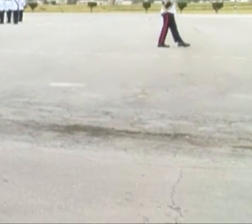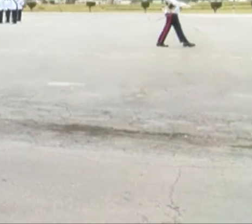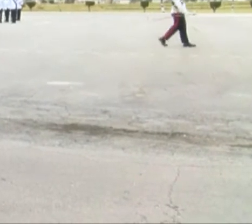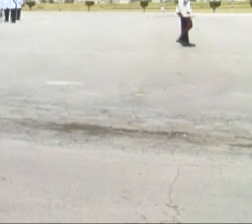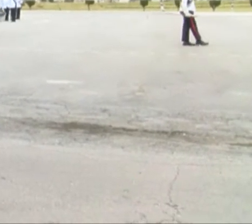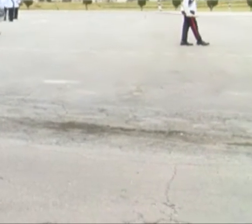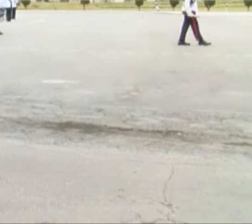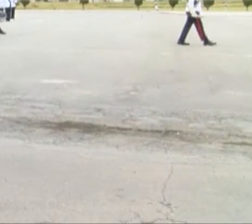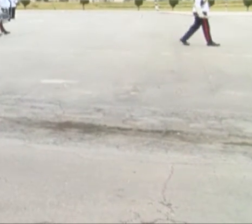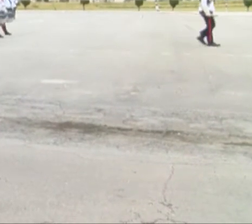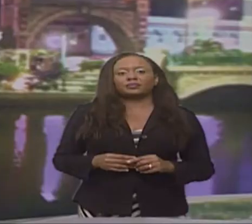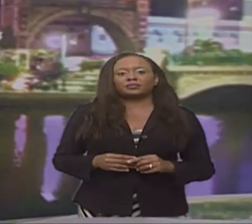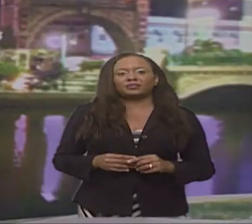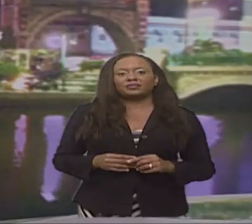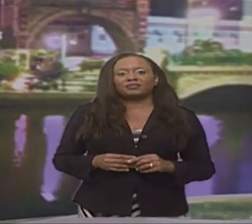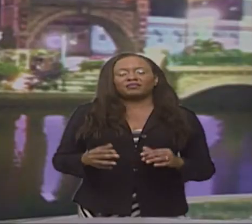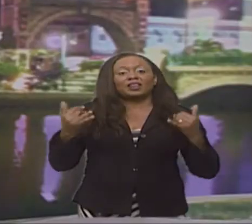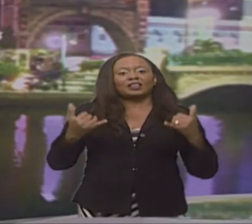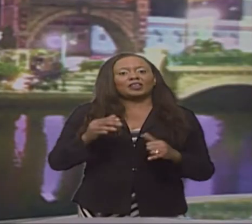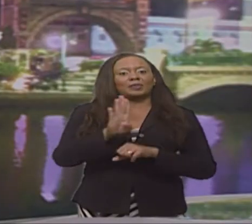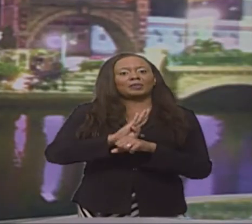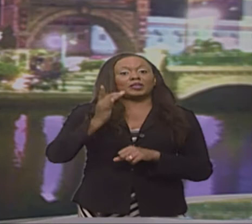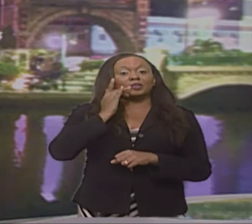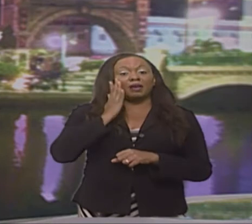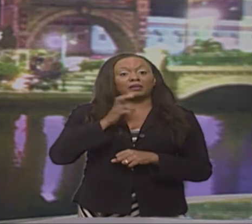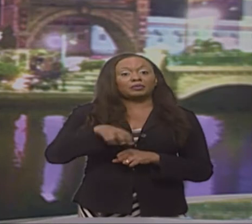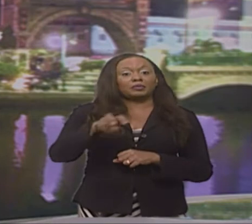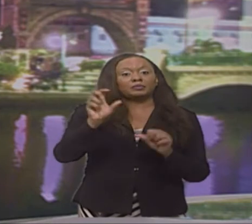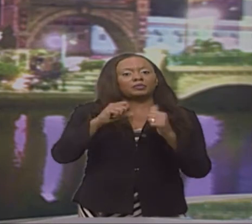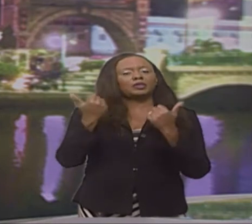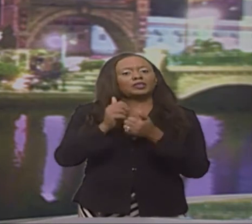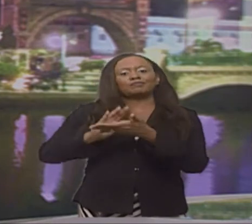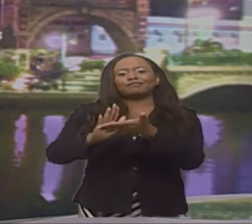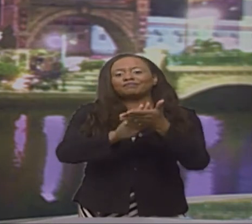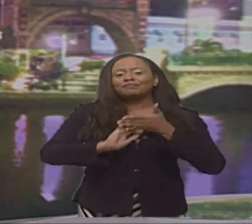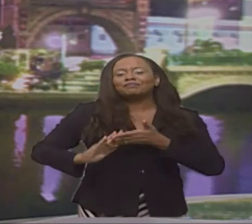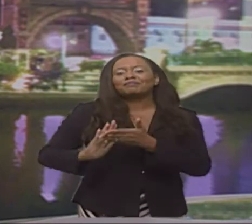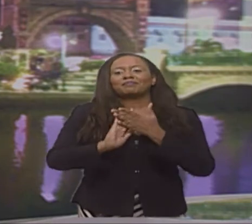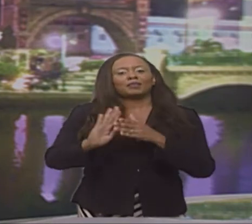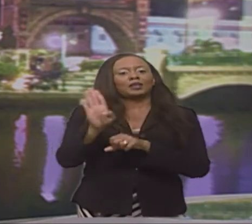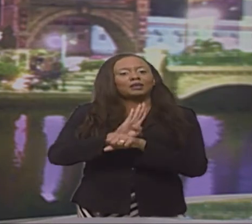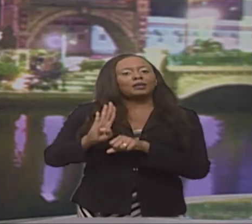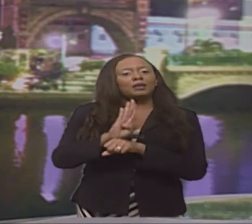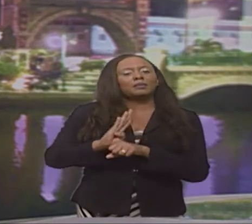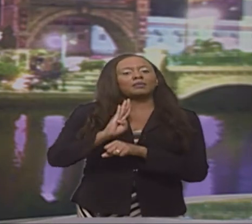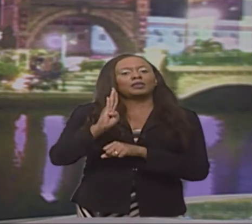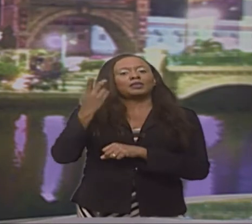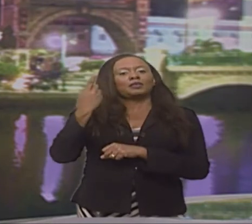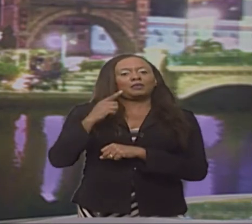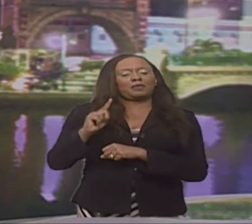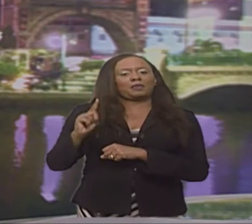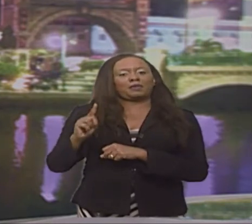Griffith, CBC News. Thanks so much, Sharika. Well, the Barbados Hotel and Tourism Association is congratulating the island for